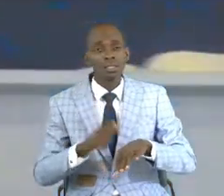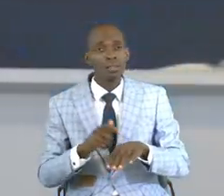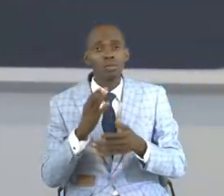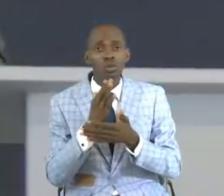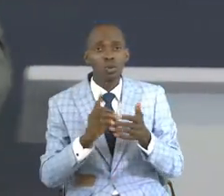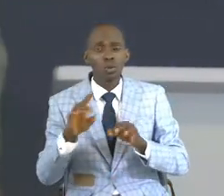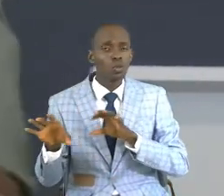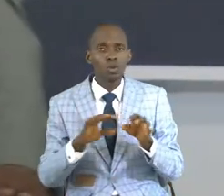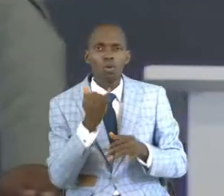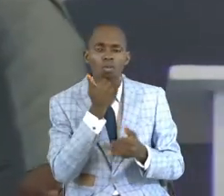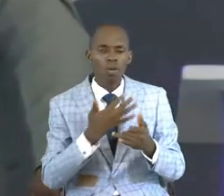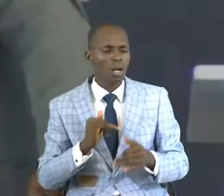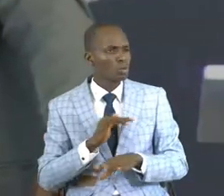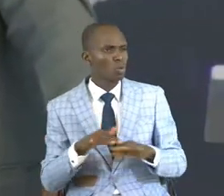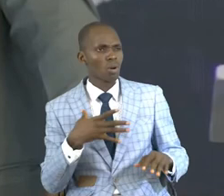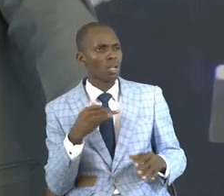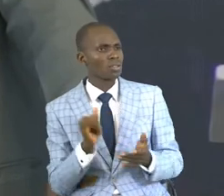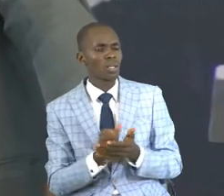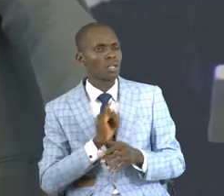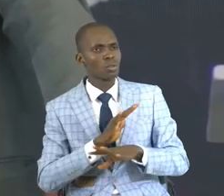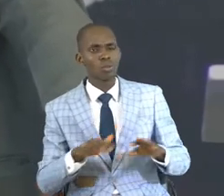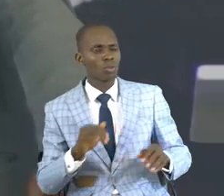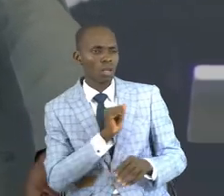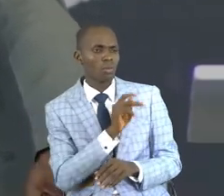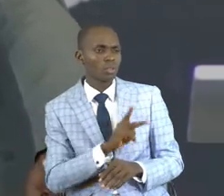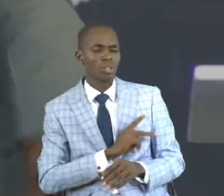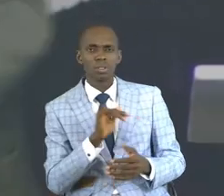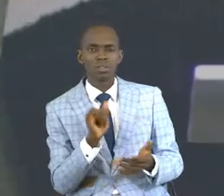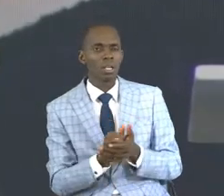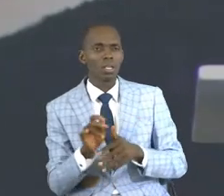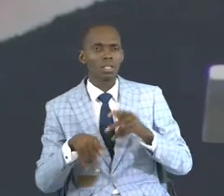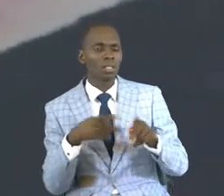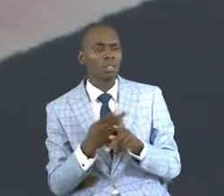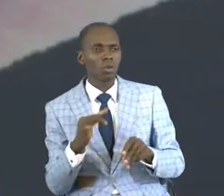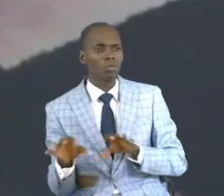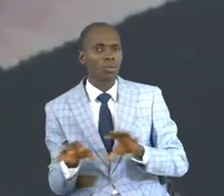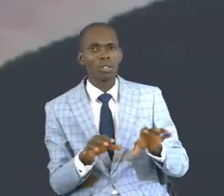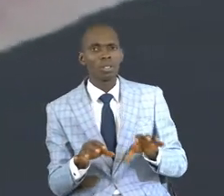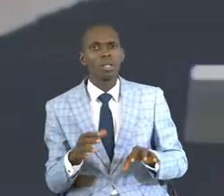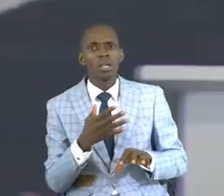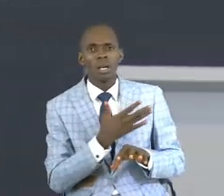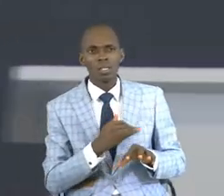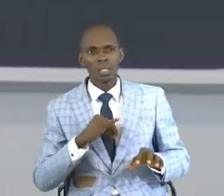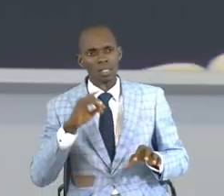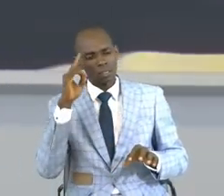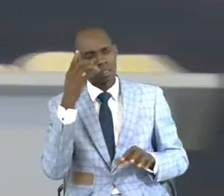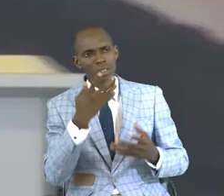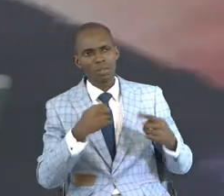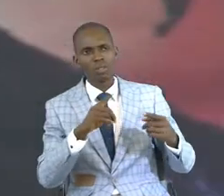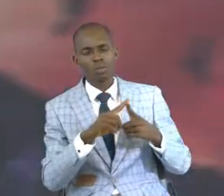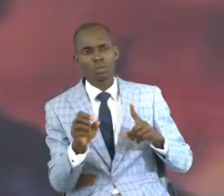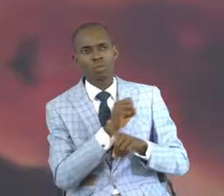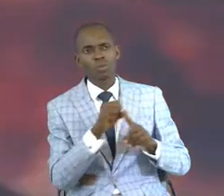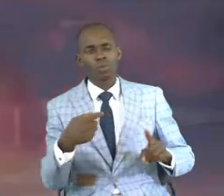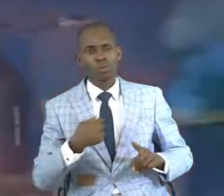don't like that, I don't appreciate that, and it looks like they're trying to get at me and they're going to try to pull